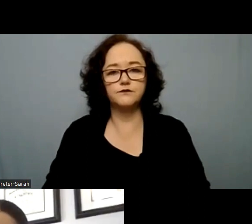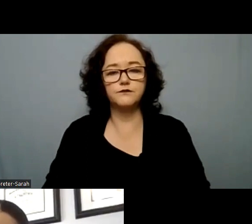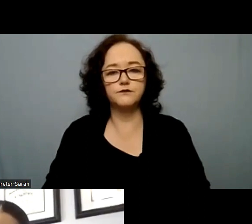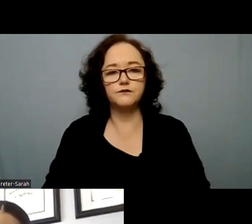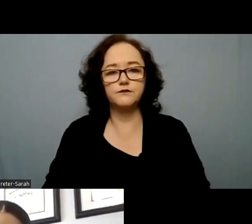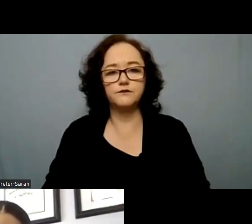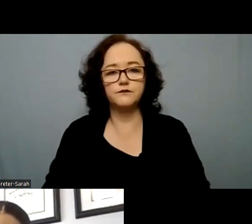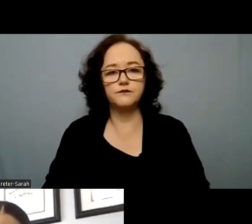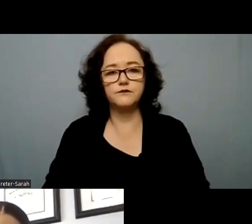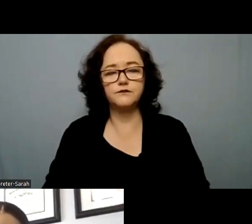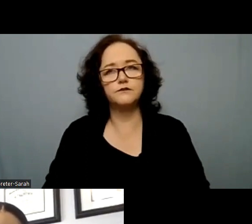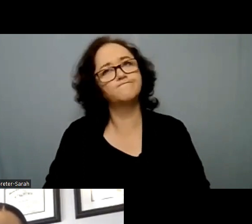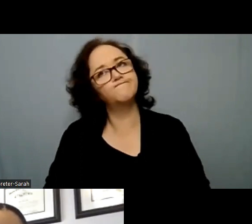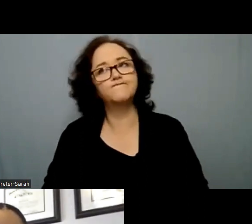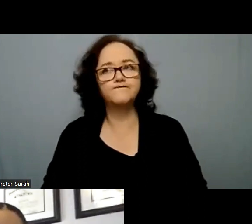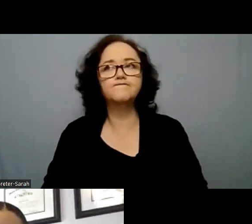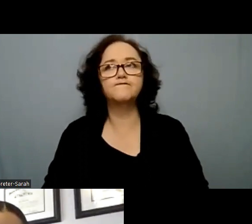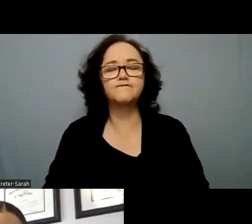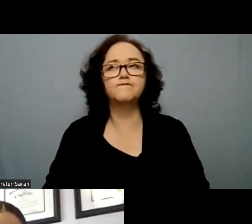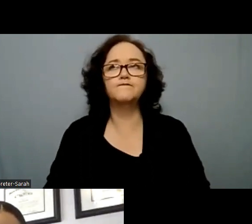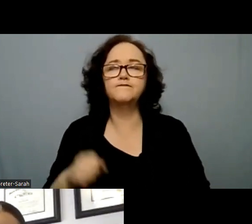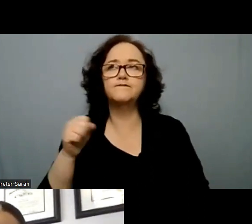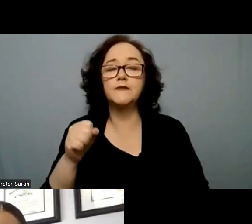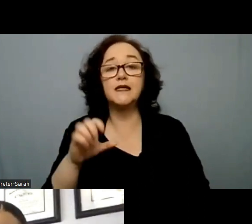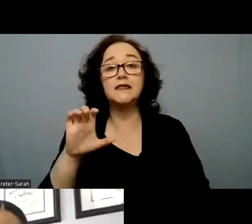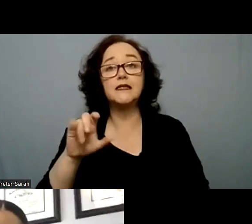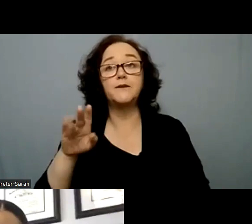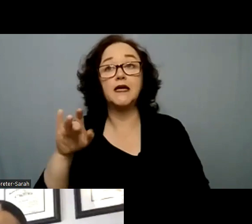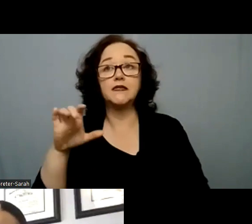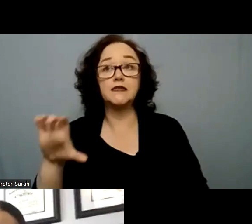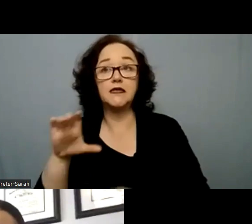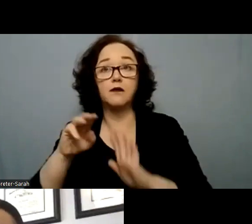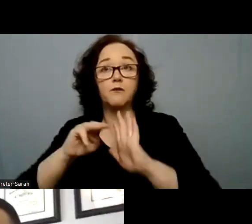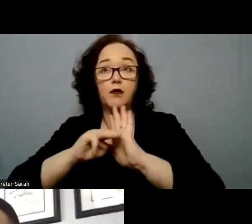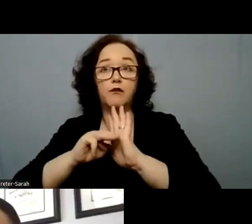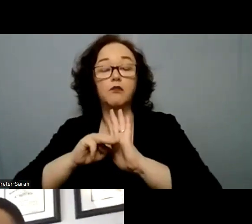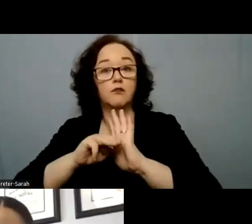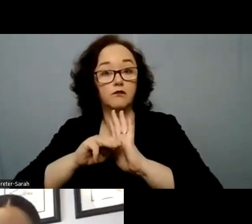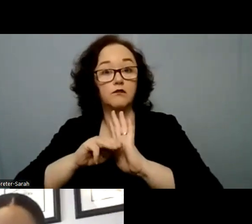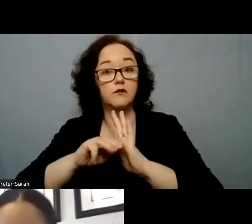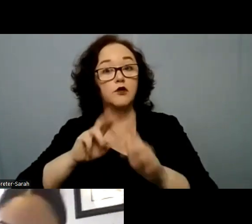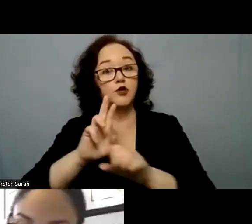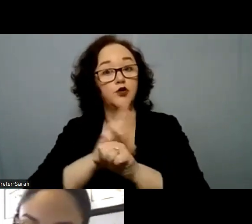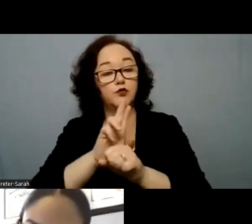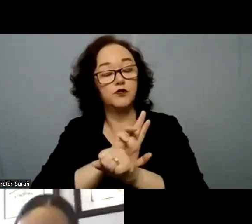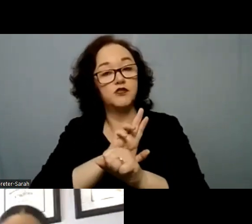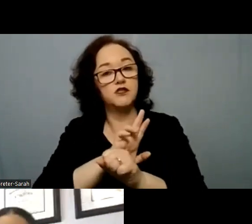Yeah, Adrian, I would say that the CCBHC model uses a prospective payment